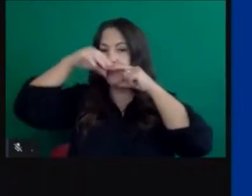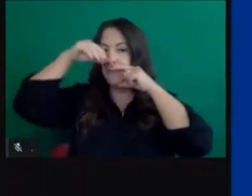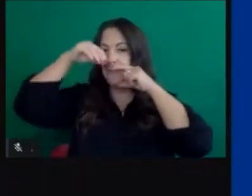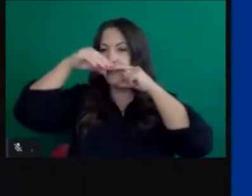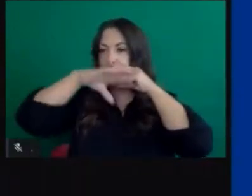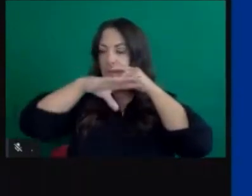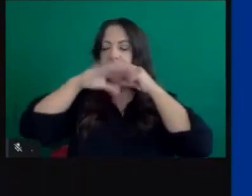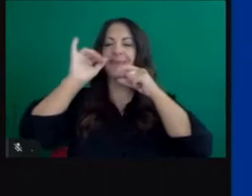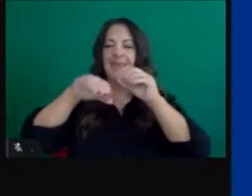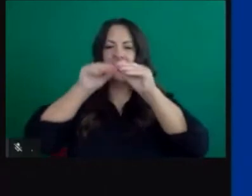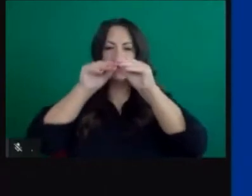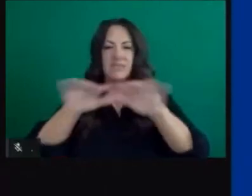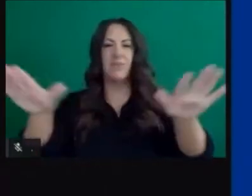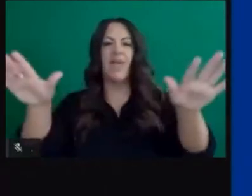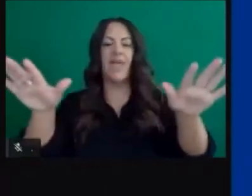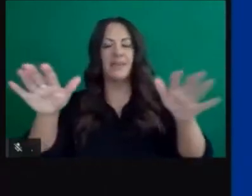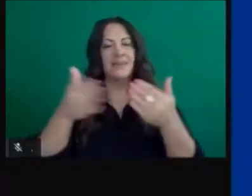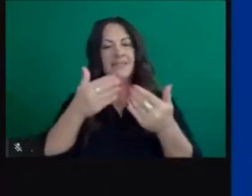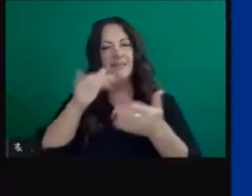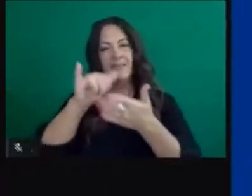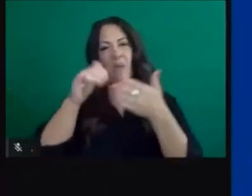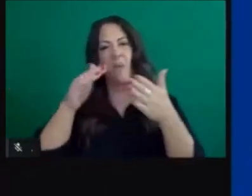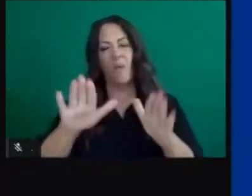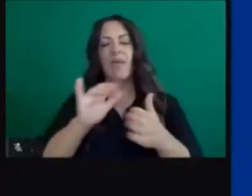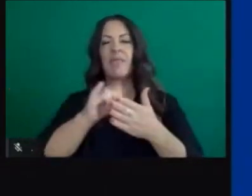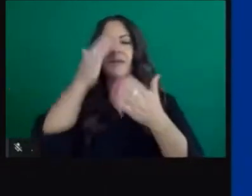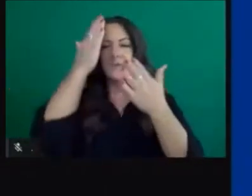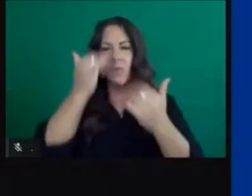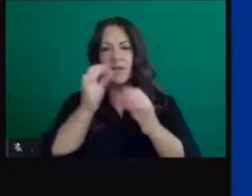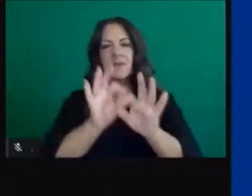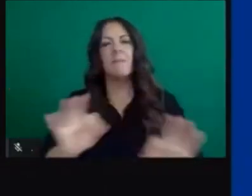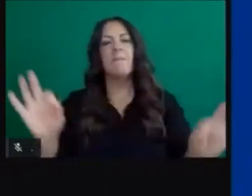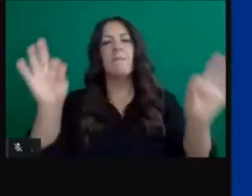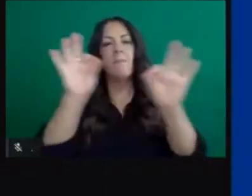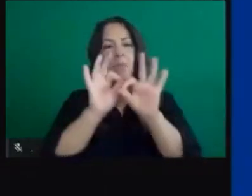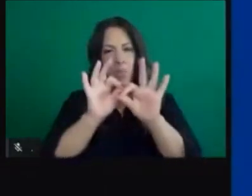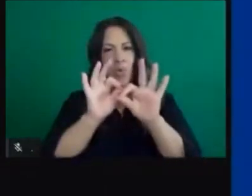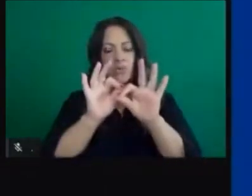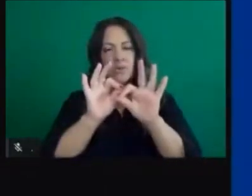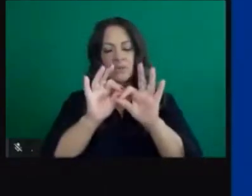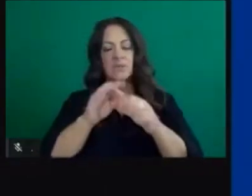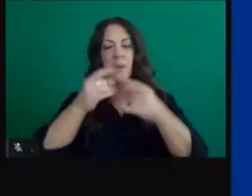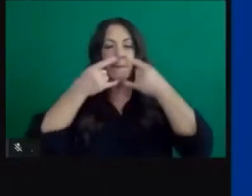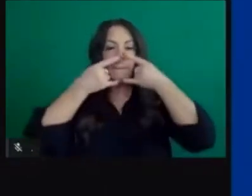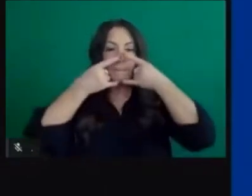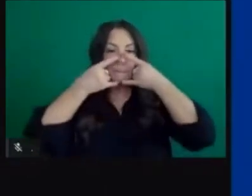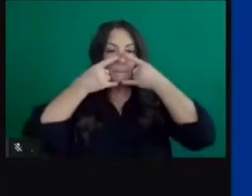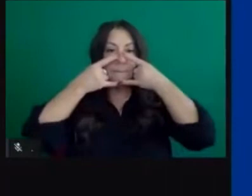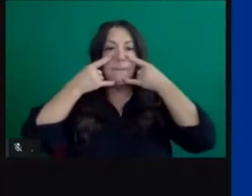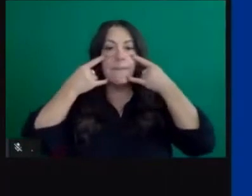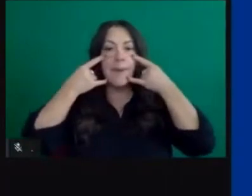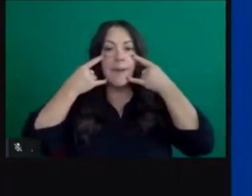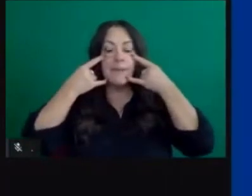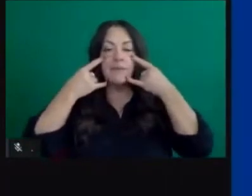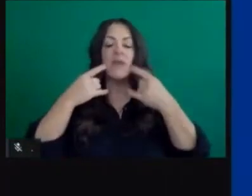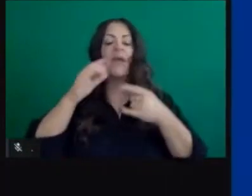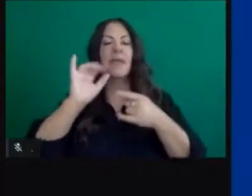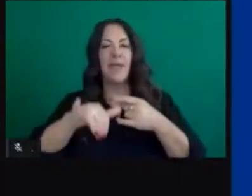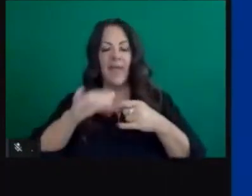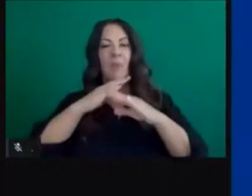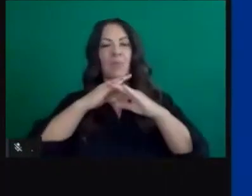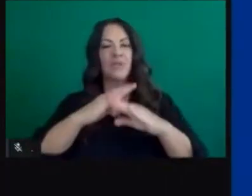other and to the community. And the mask really helps in both directions. It helps protect you from droplets and aerosols, and it can